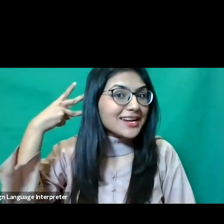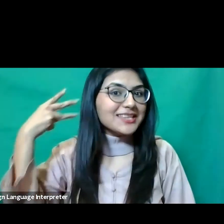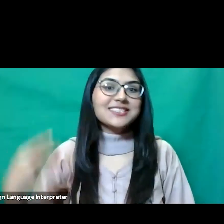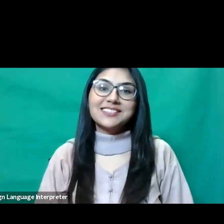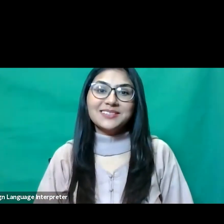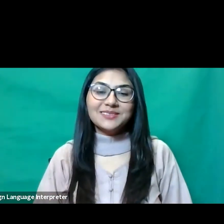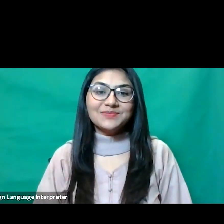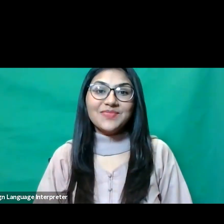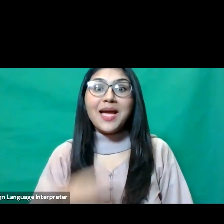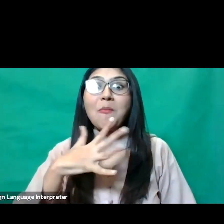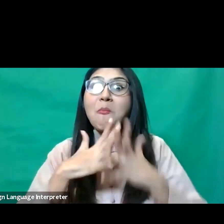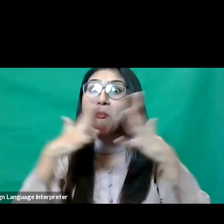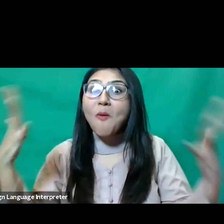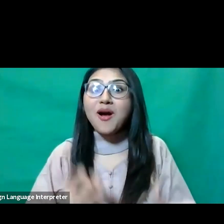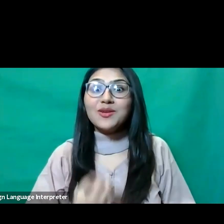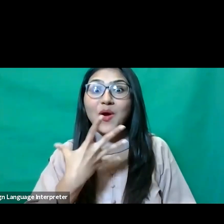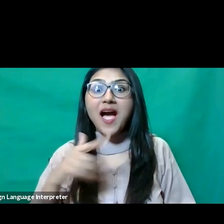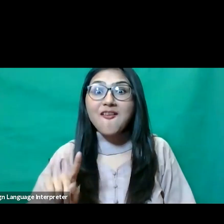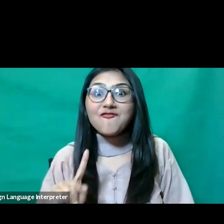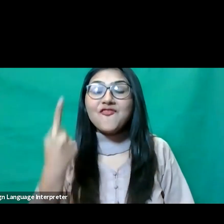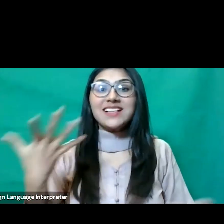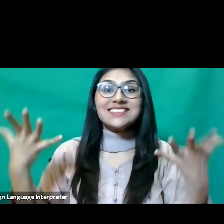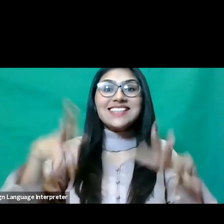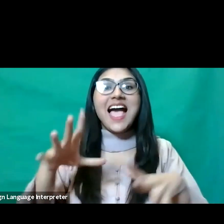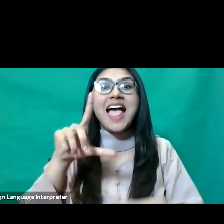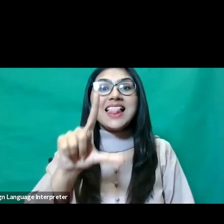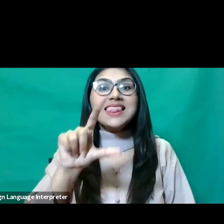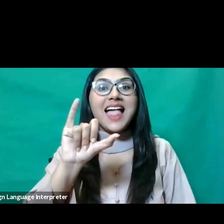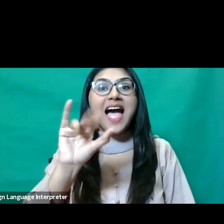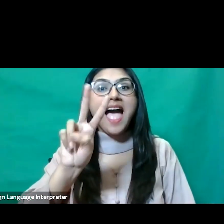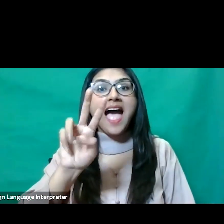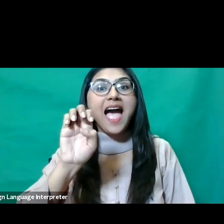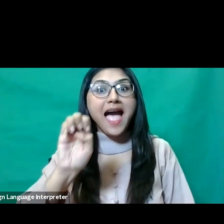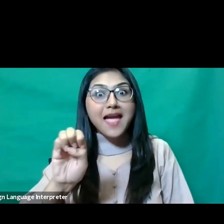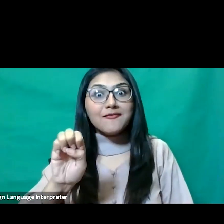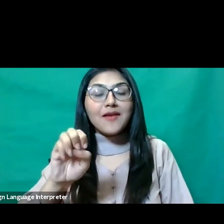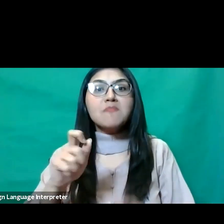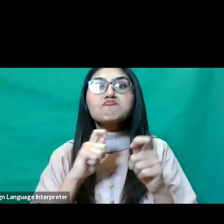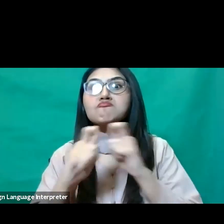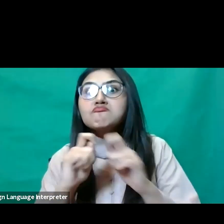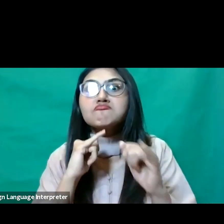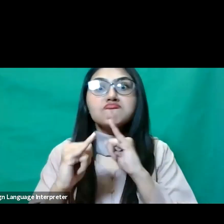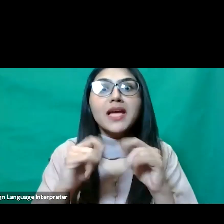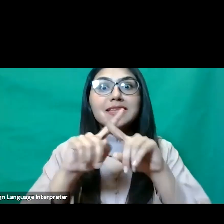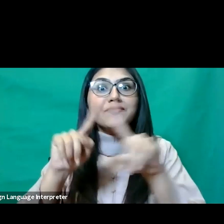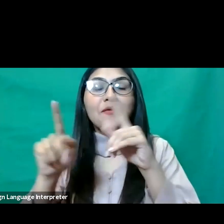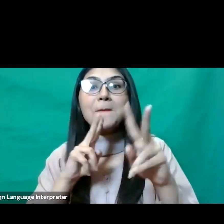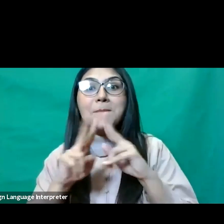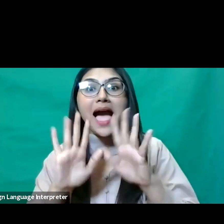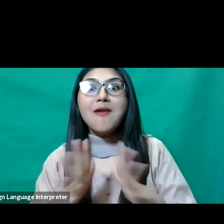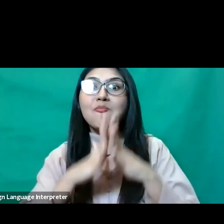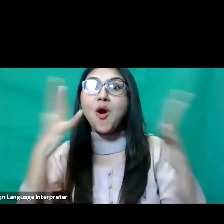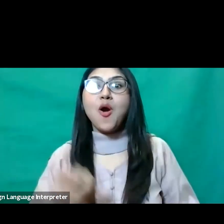and I'm so excited to launch this videocast today. I'm going to have a special guest called Qais, and I'll be bringing